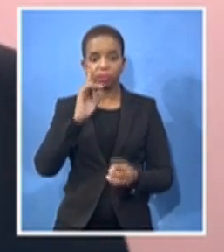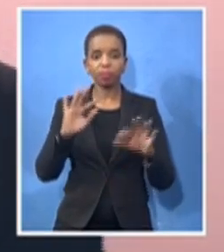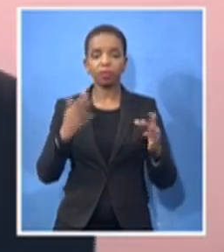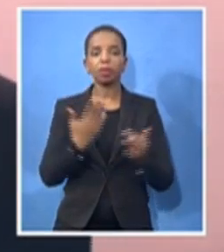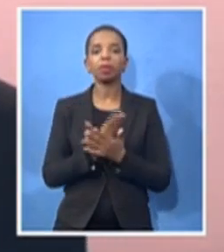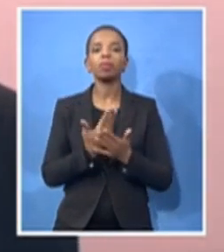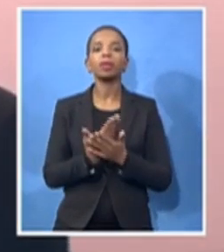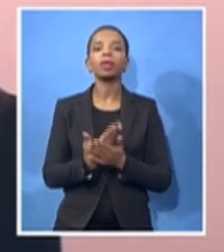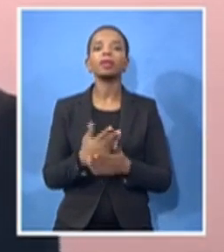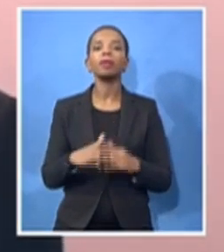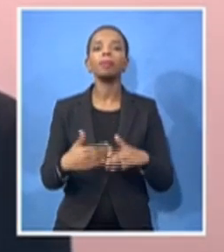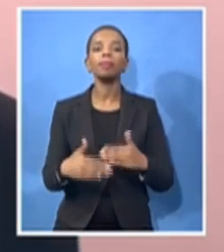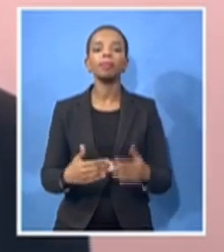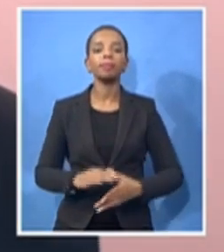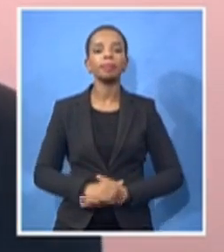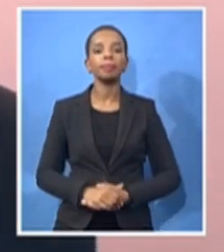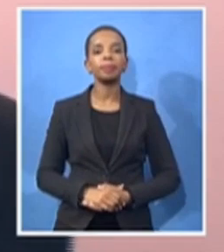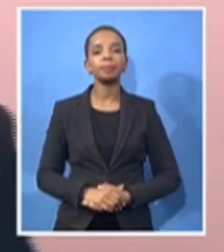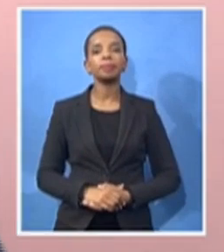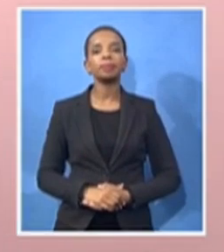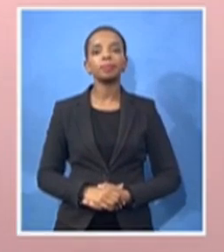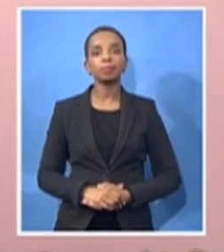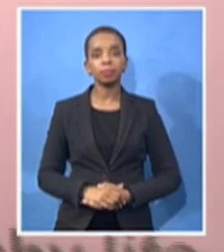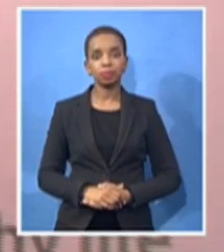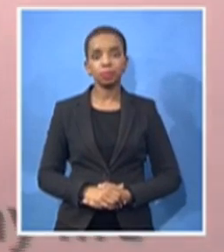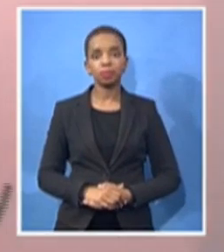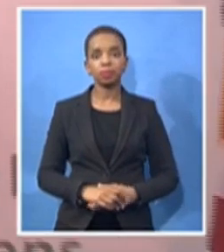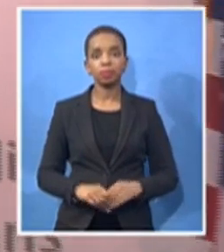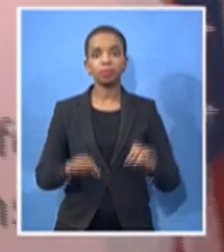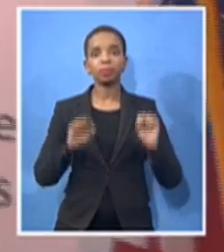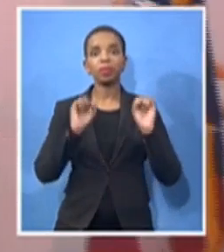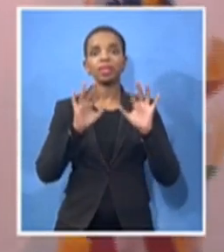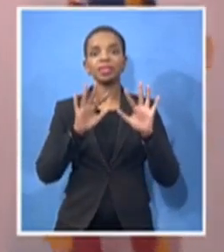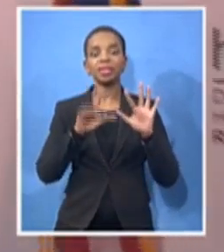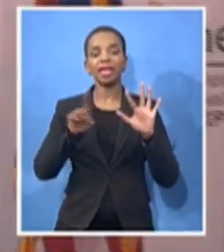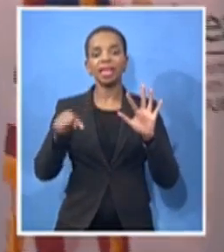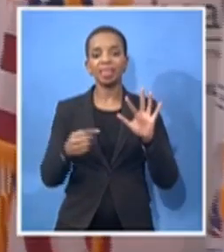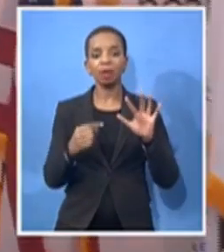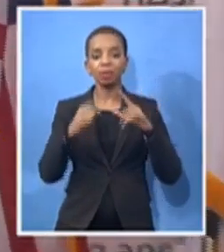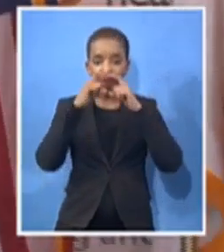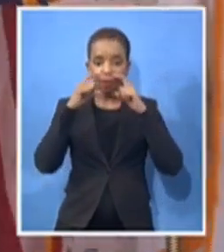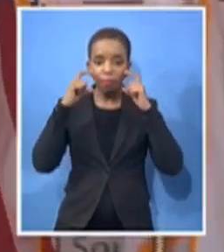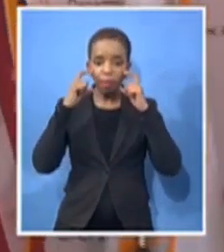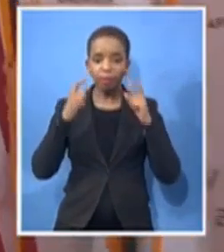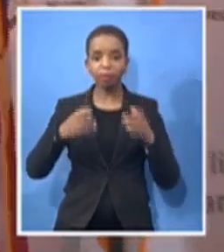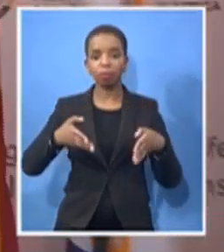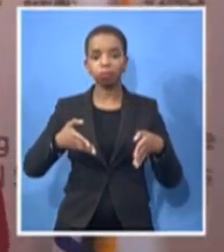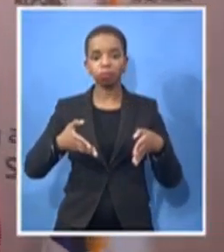It's 10,000 masks here.